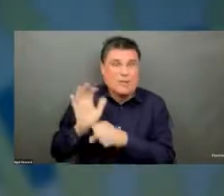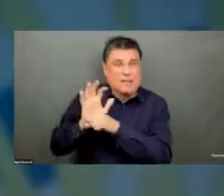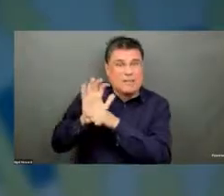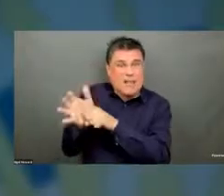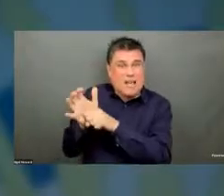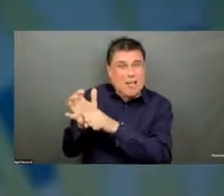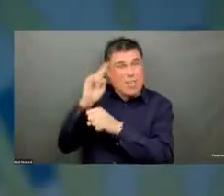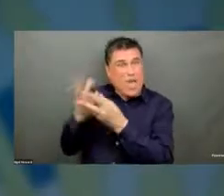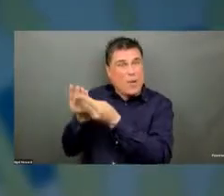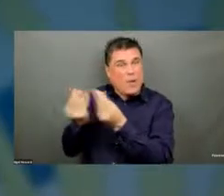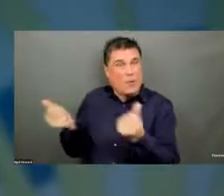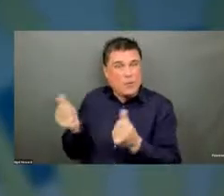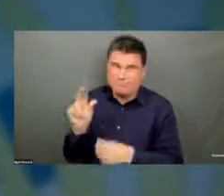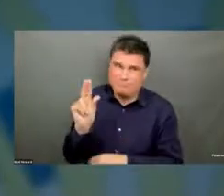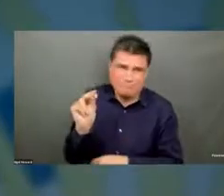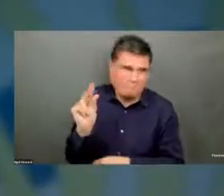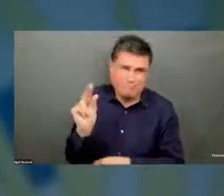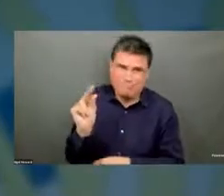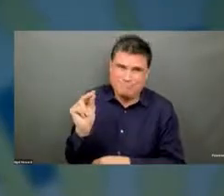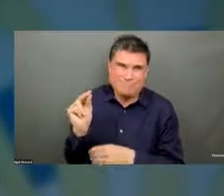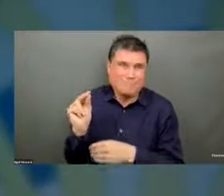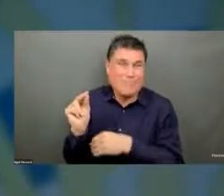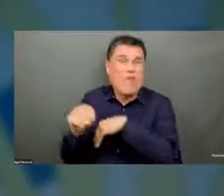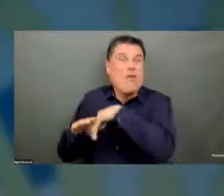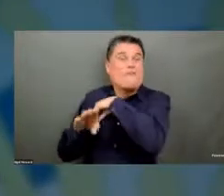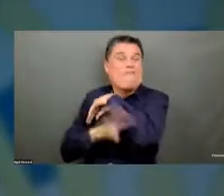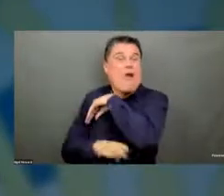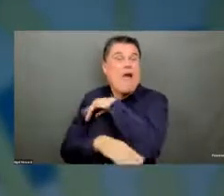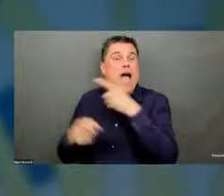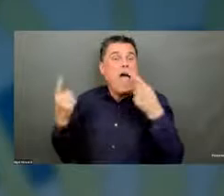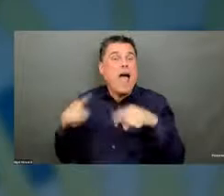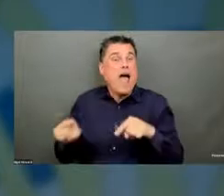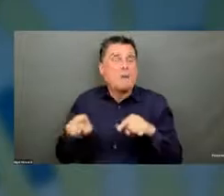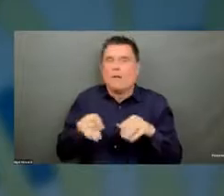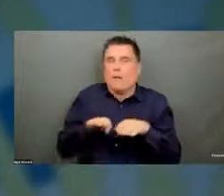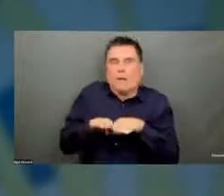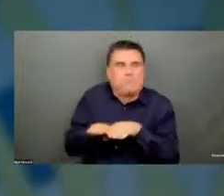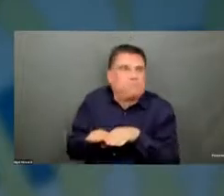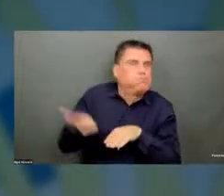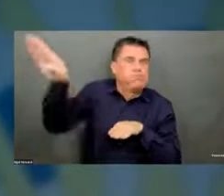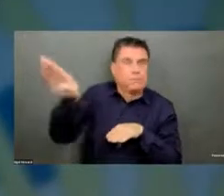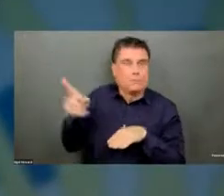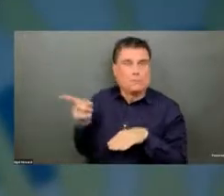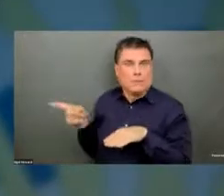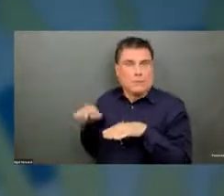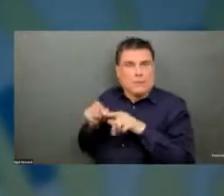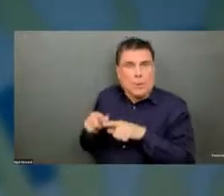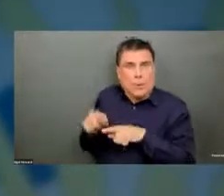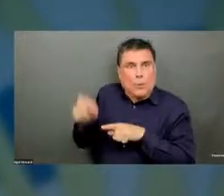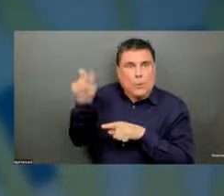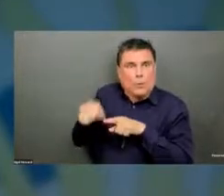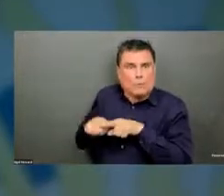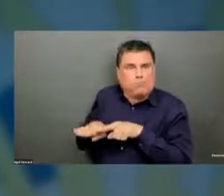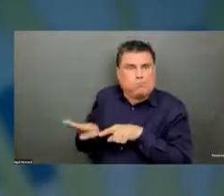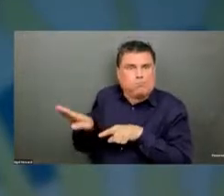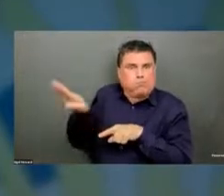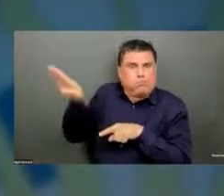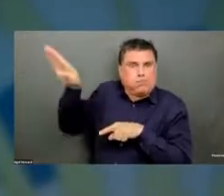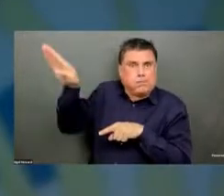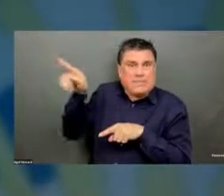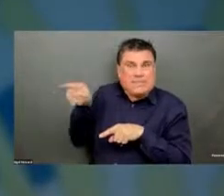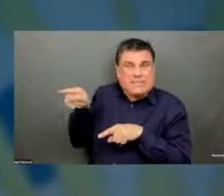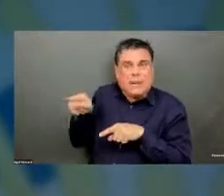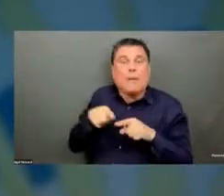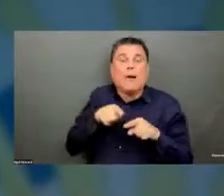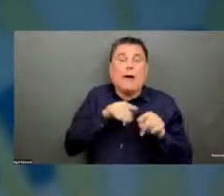the fall. We were grumbling along at a fairly low and controlled level, but when we got to the middle of October,